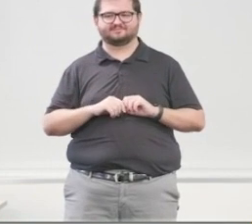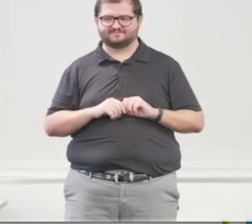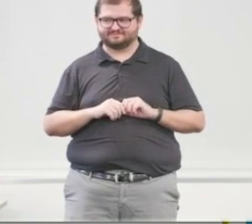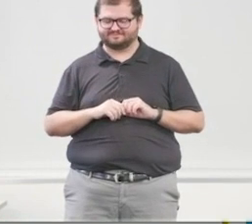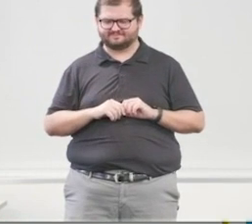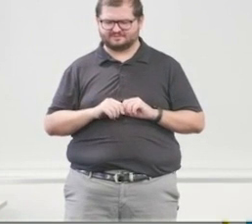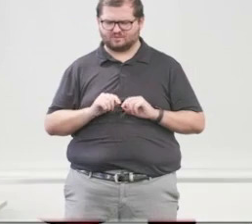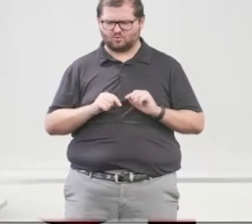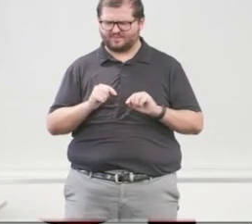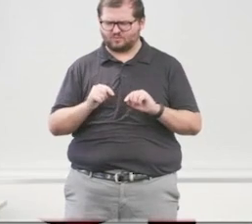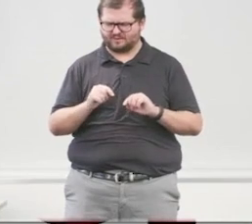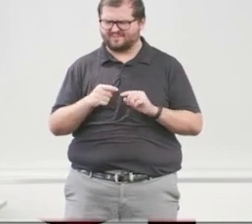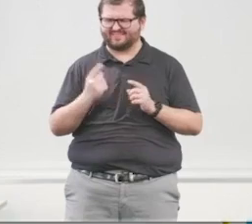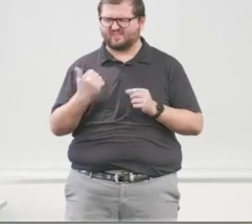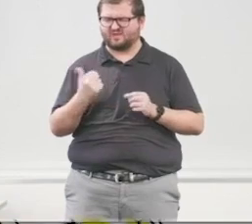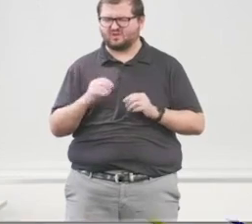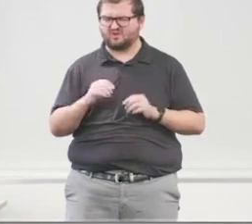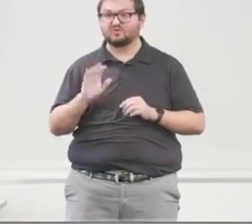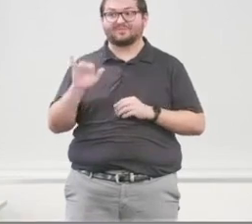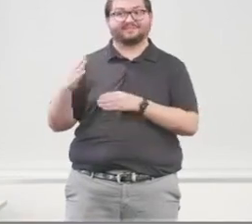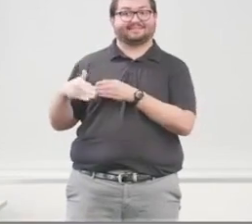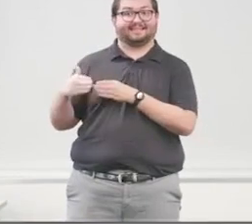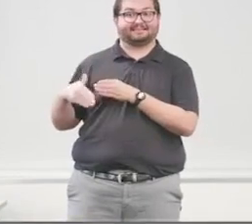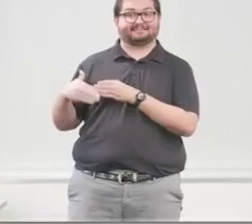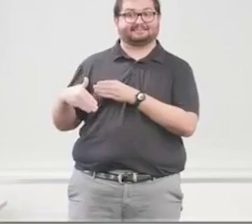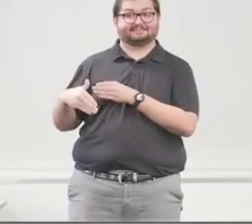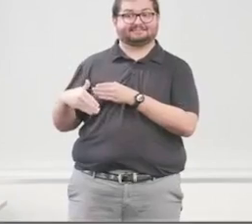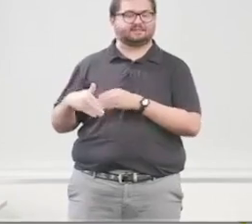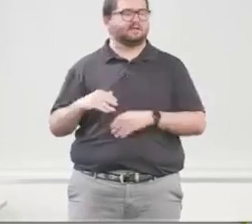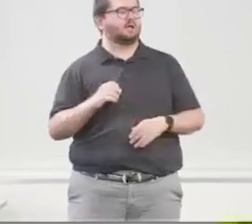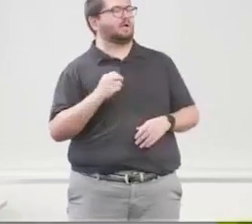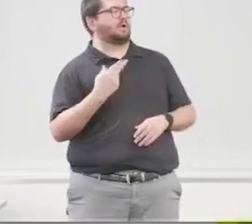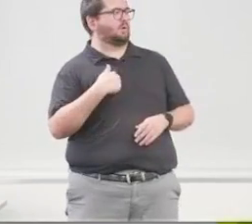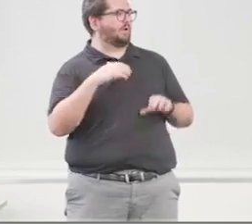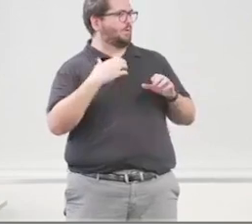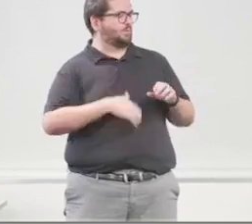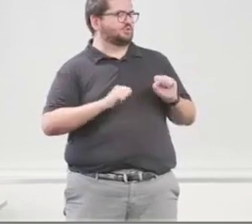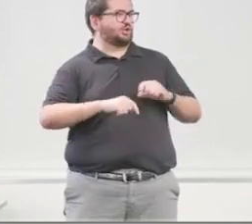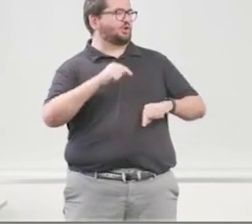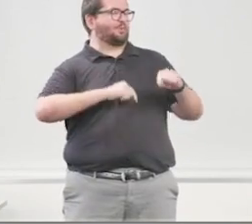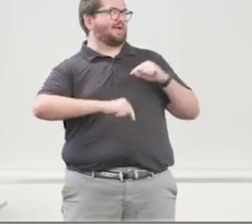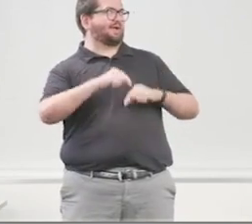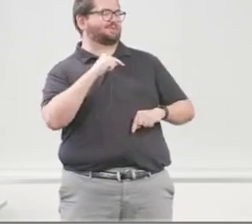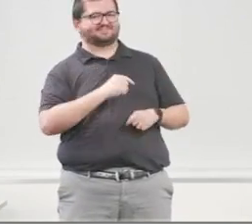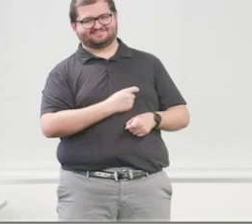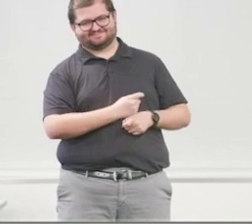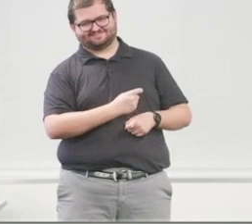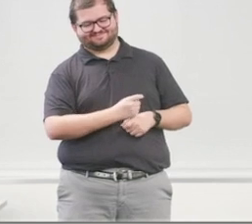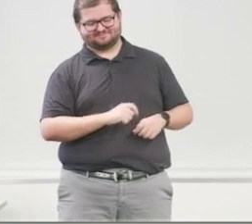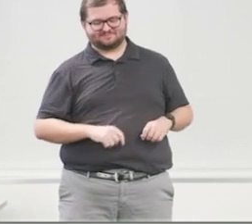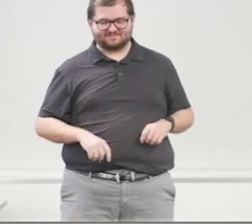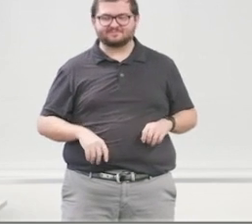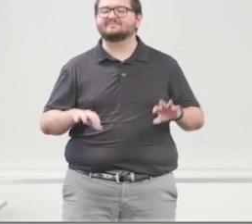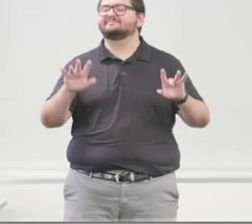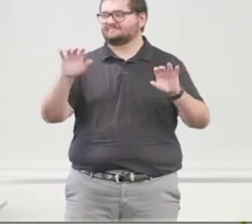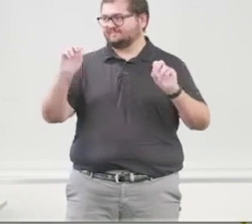Go the other way. So that's the end of the slide. Wish I could go backwards. There we go. So